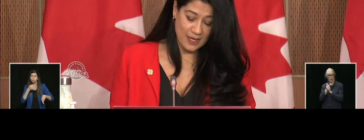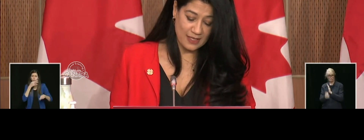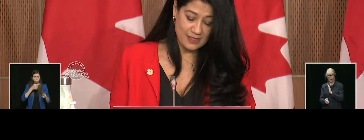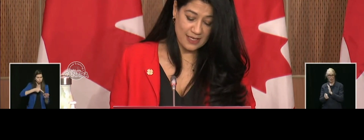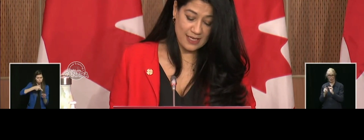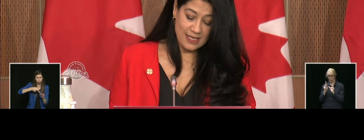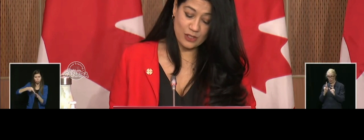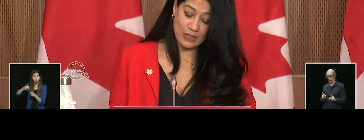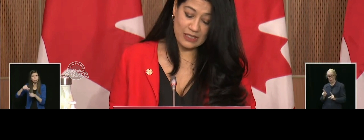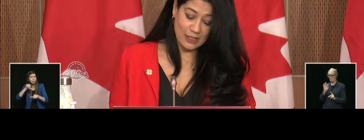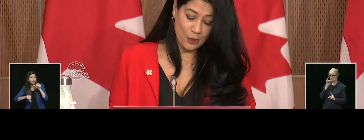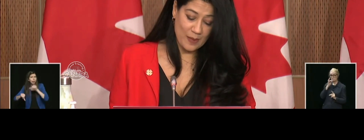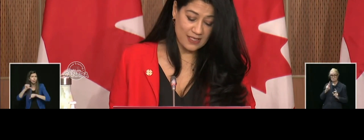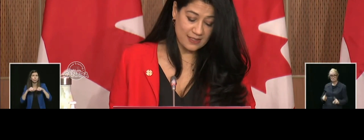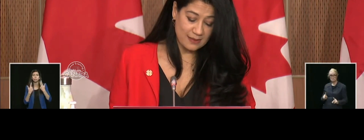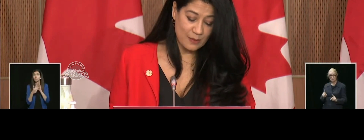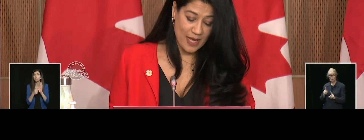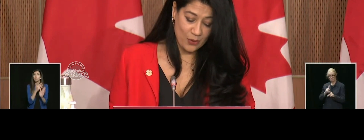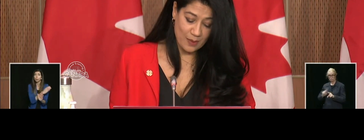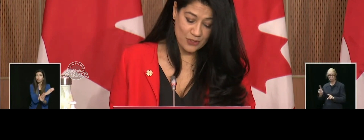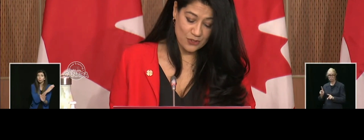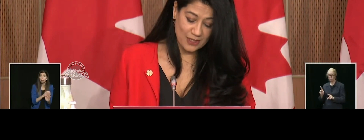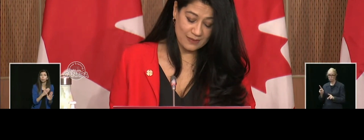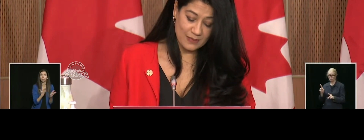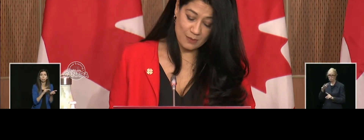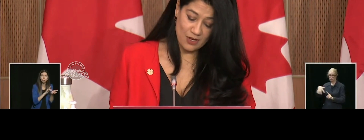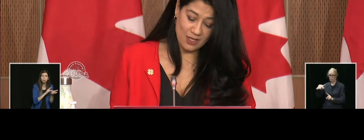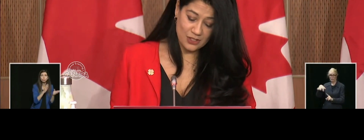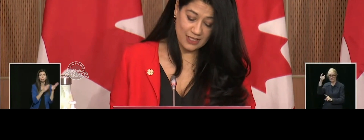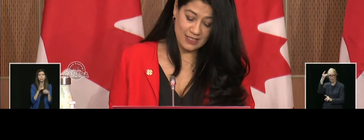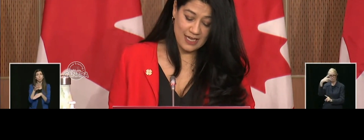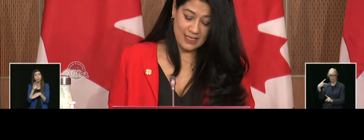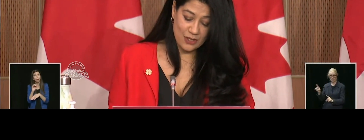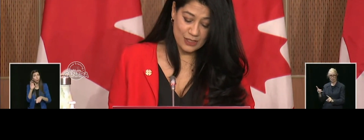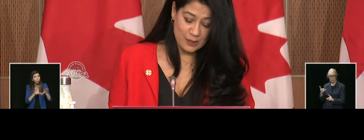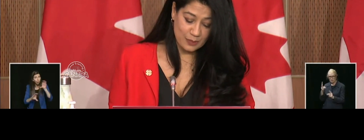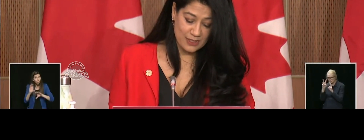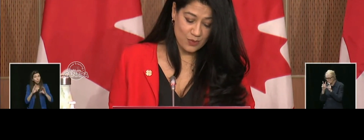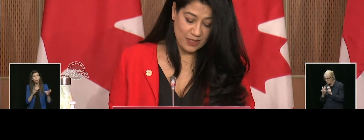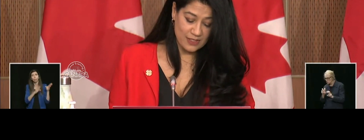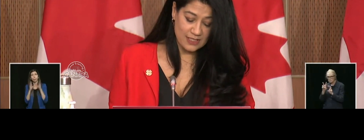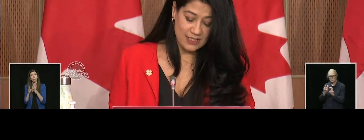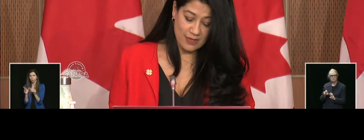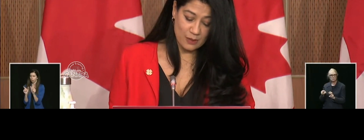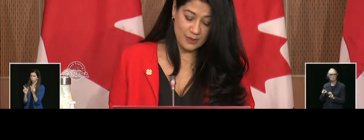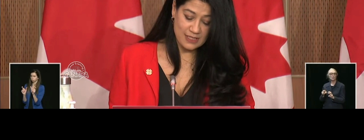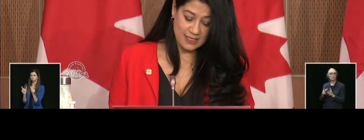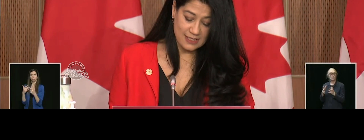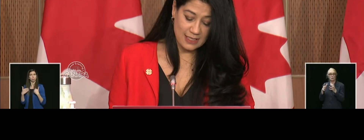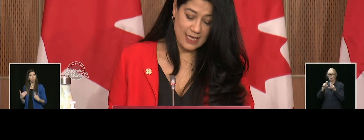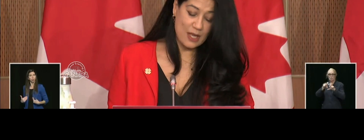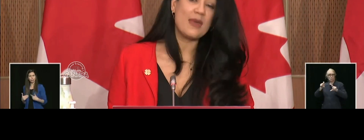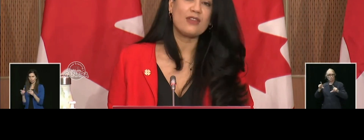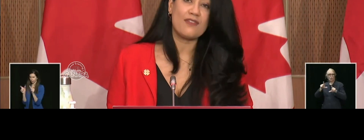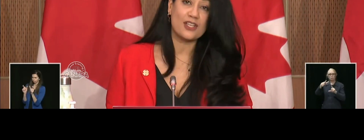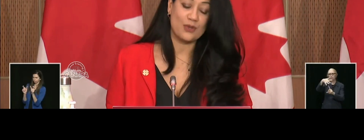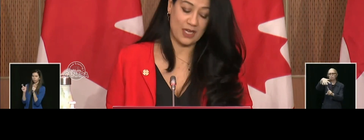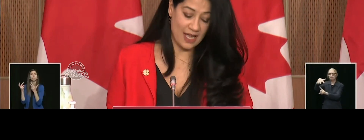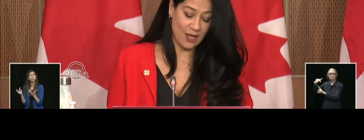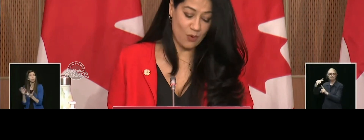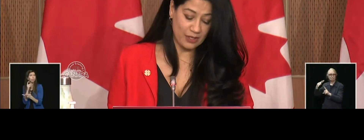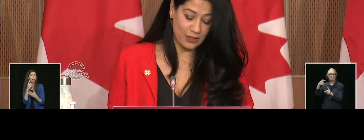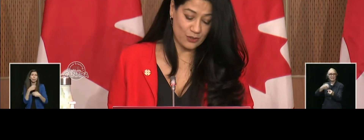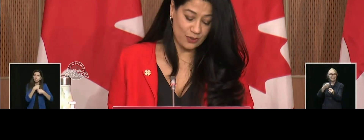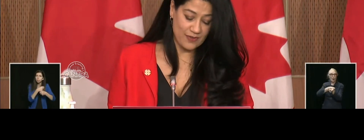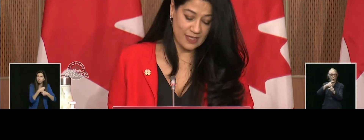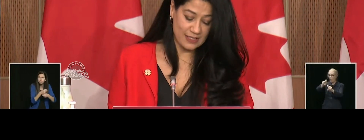scientific domains, including clinical medicine, biochemistry, immunology, and other disciplines relevant to the development, testing, manufacturing,